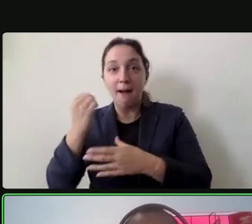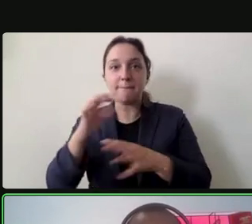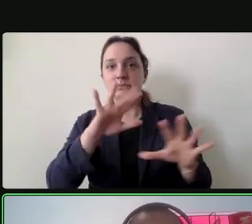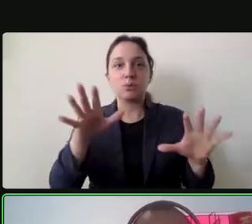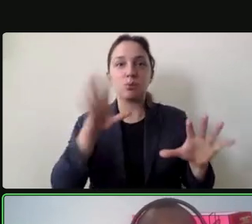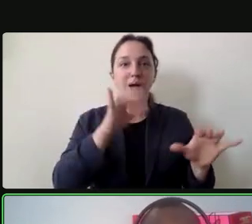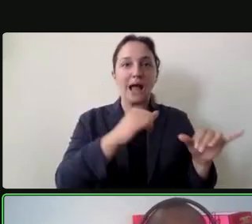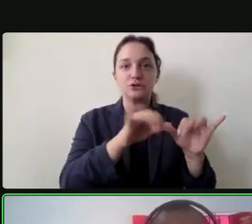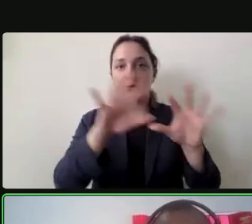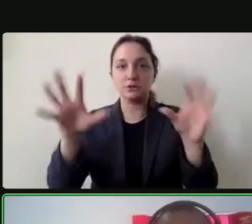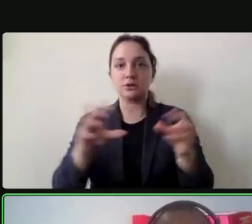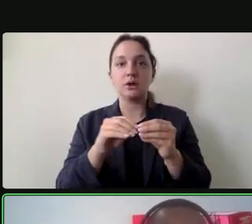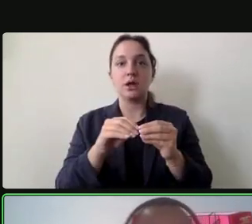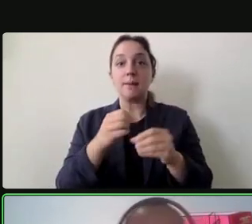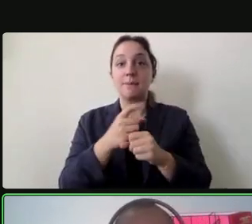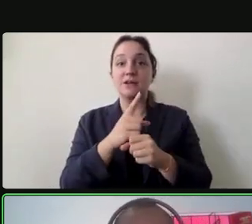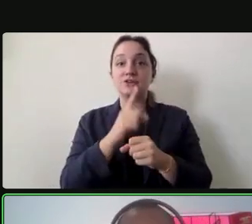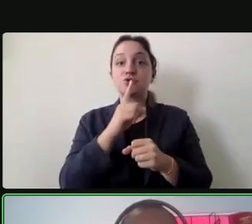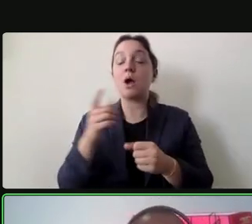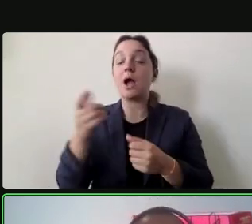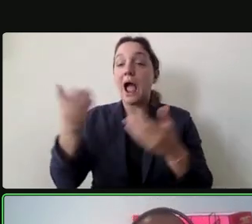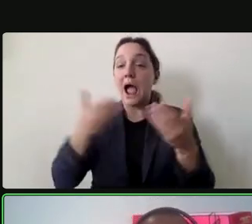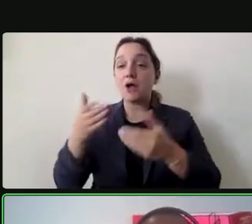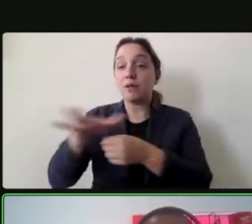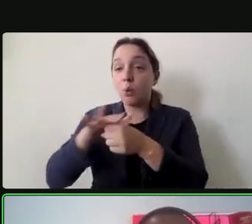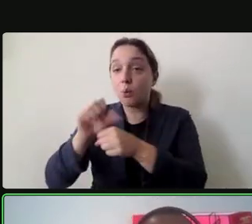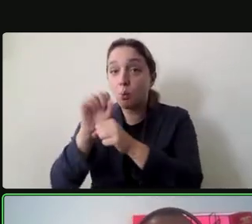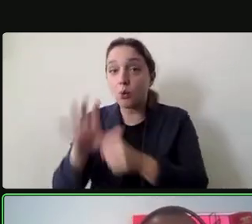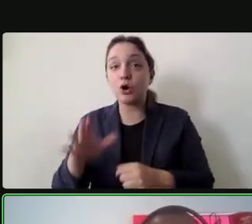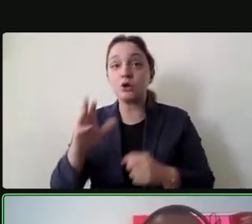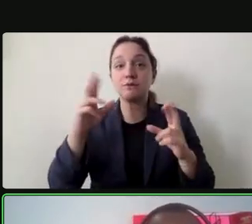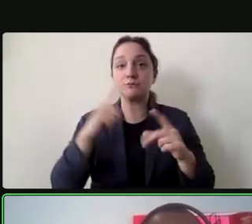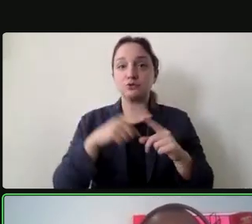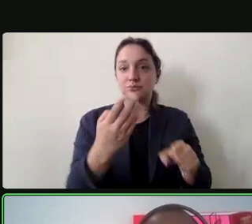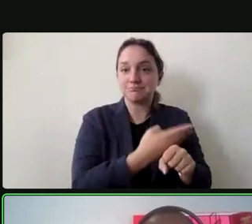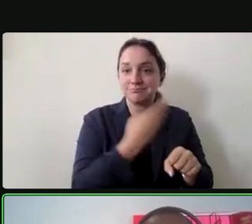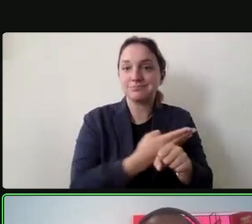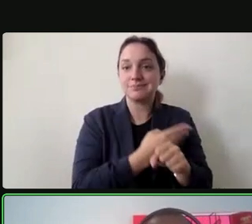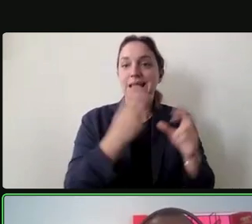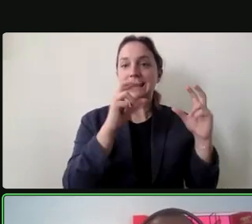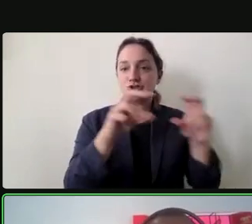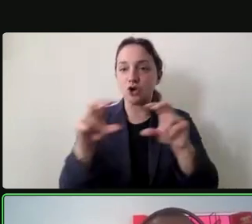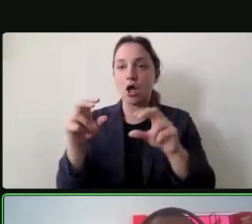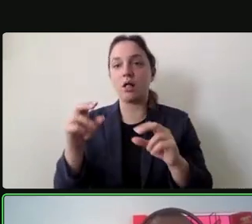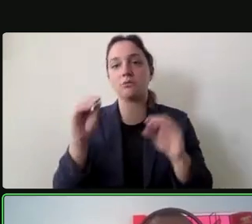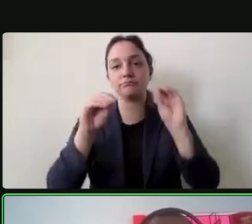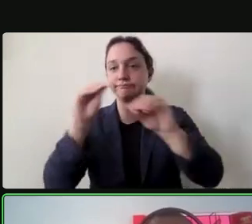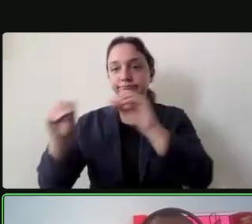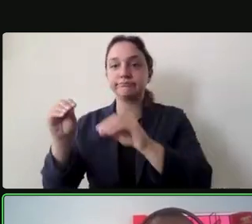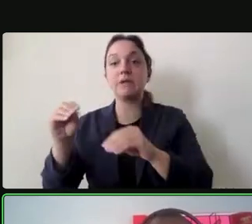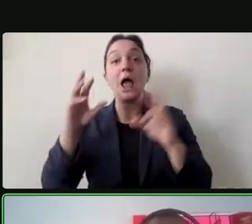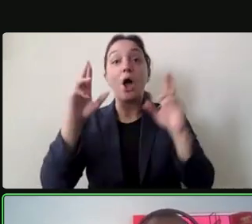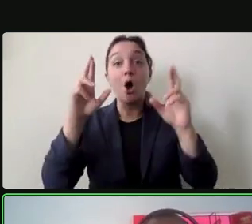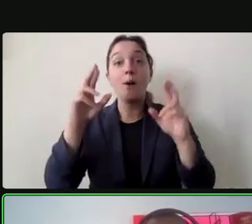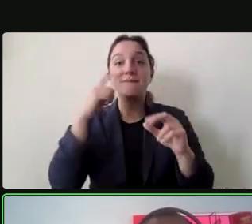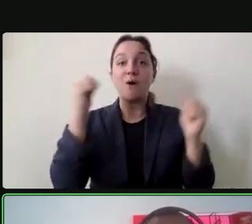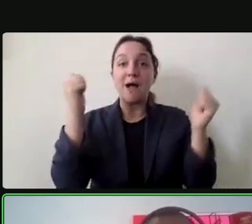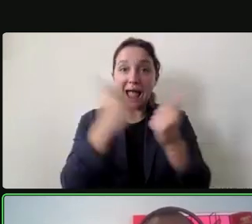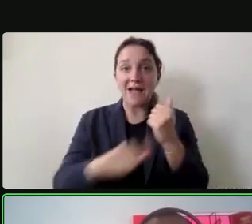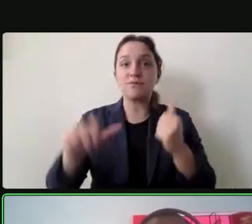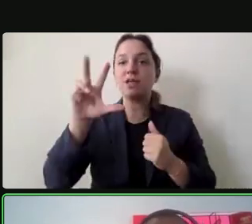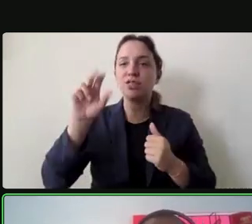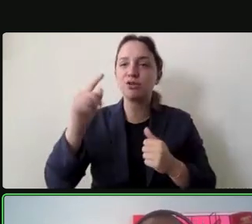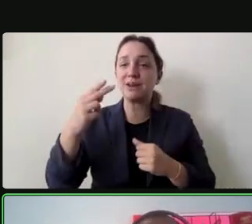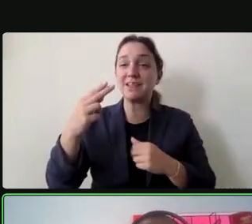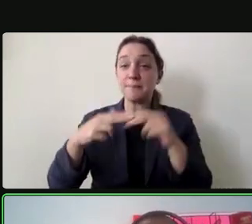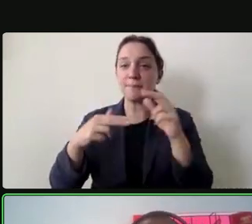sustainability upgrades for every building in that city. And hopefully every 30th building or 40th building will put in an electric vehicle charging station so that we can start to charge